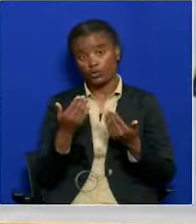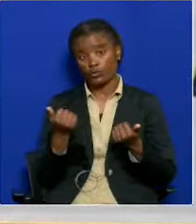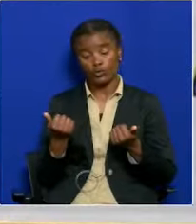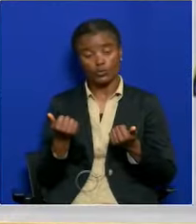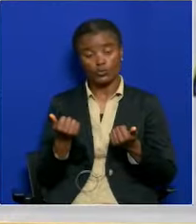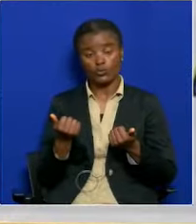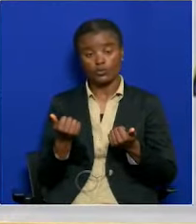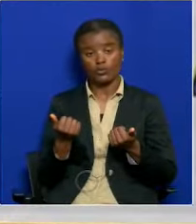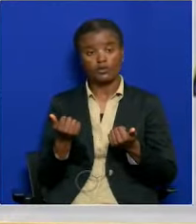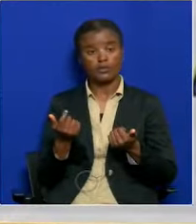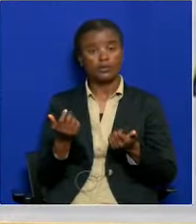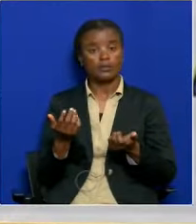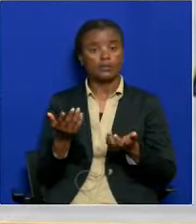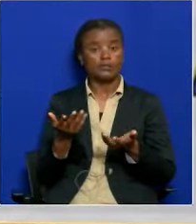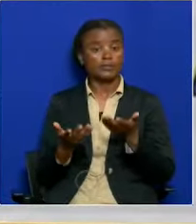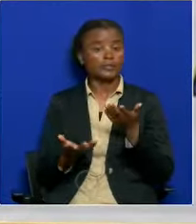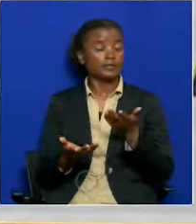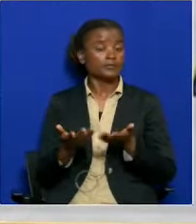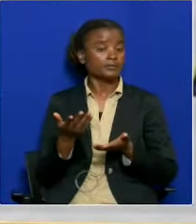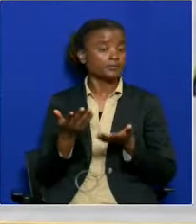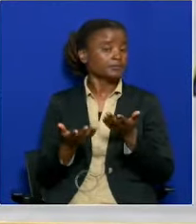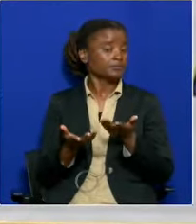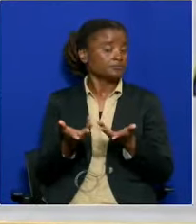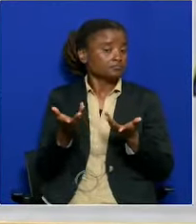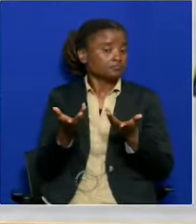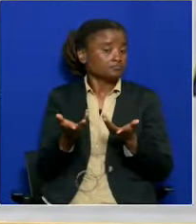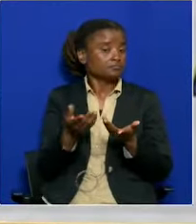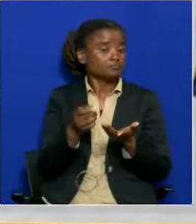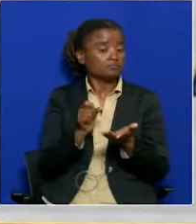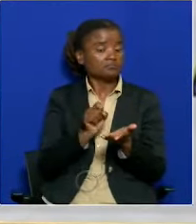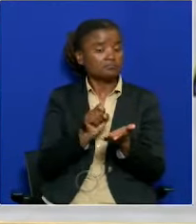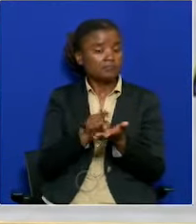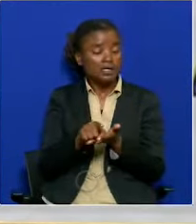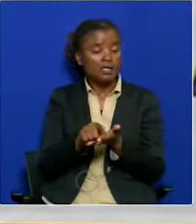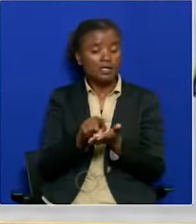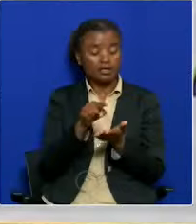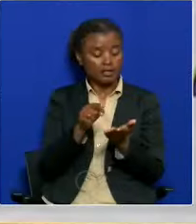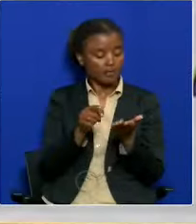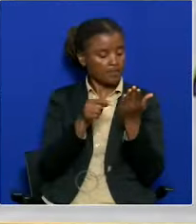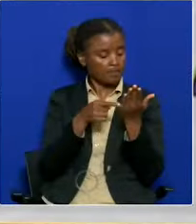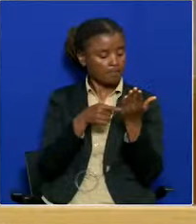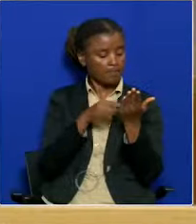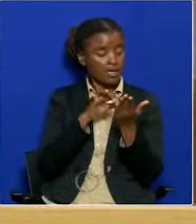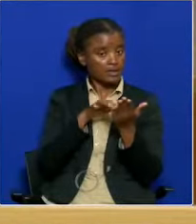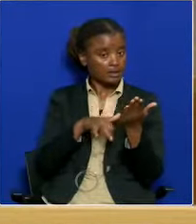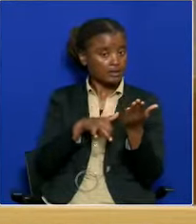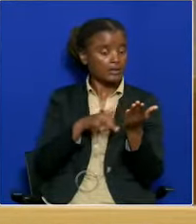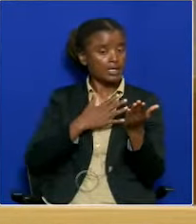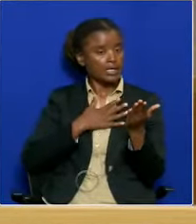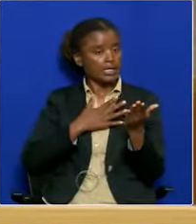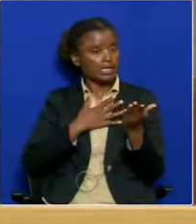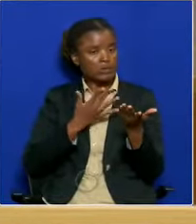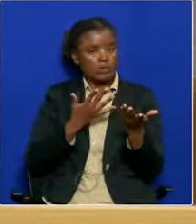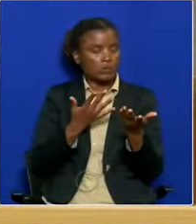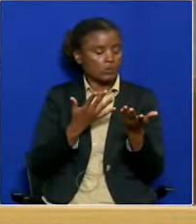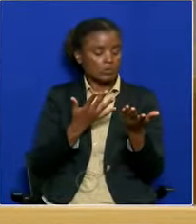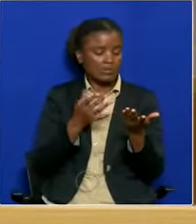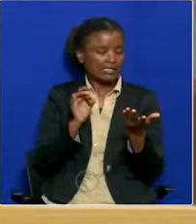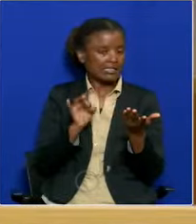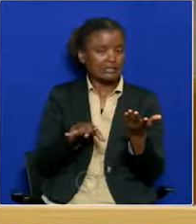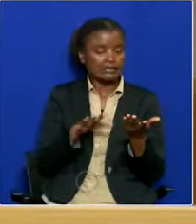he likes their articles or dislikes them. I don't know. I can't speak on his behalf. I don't know.